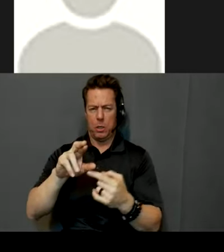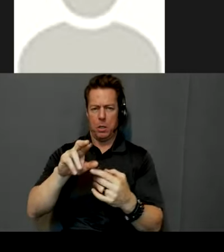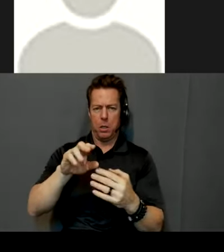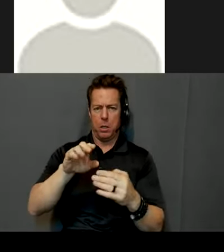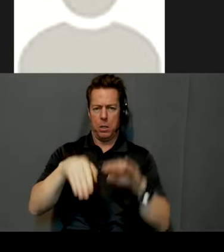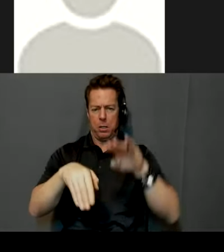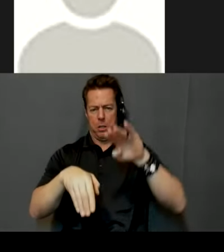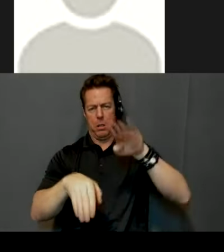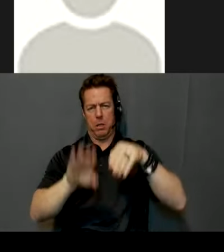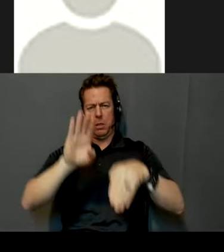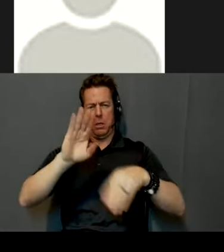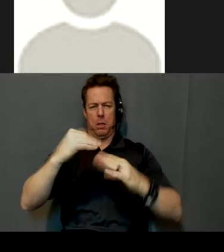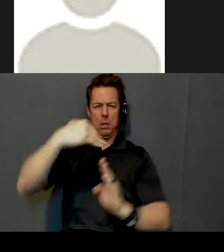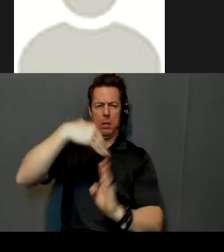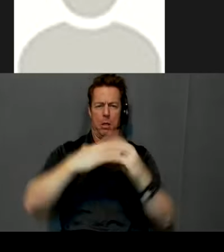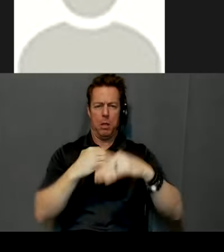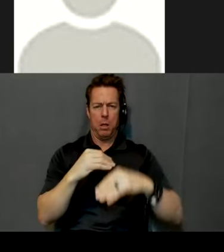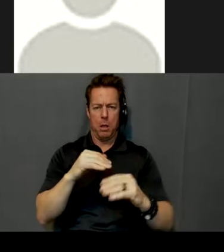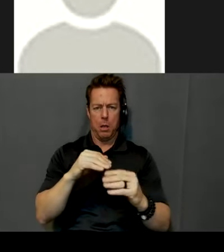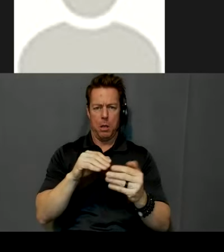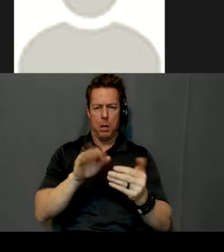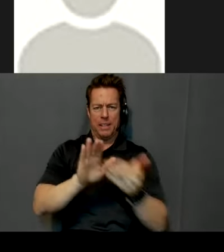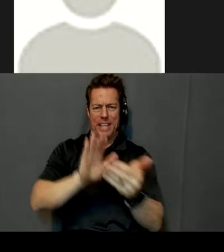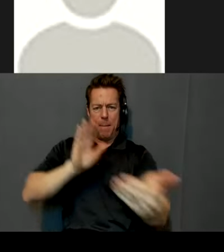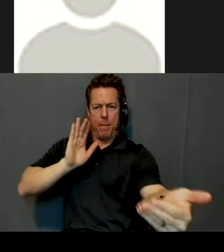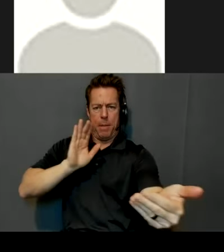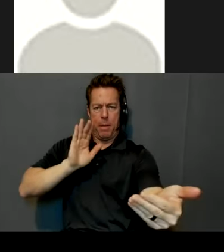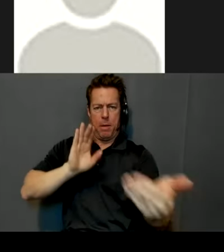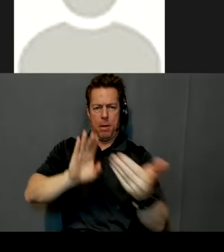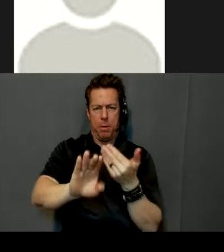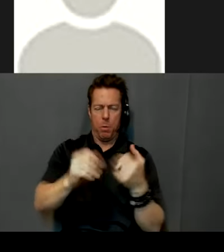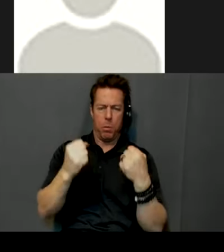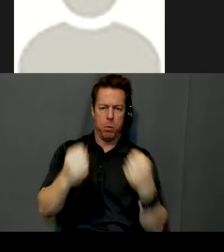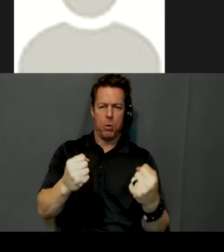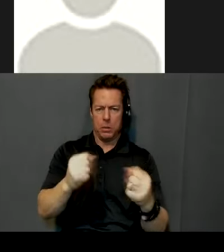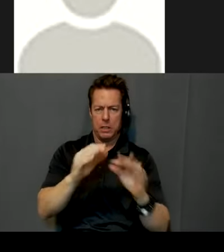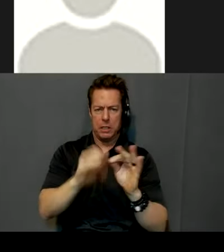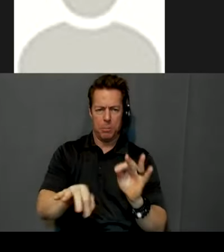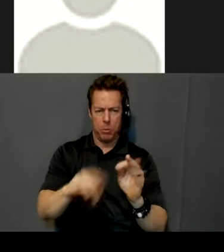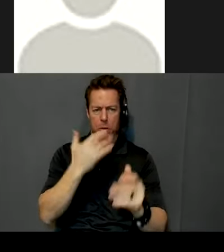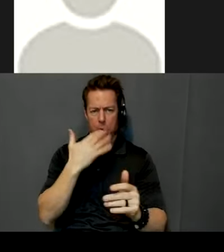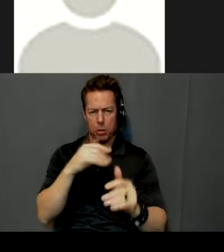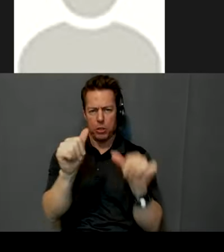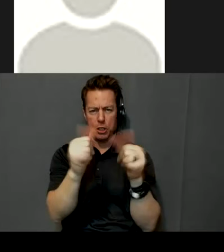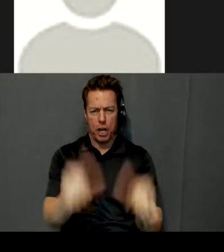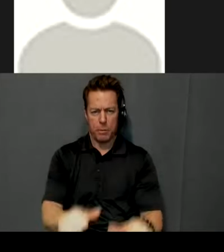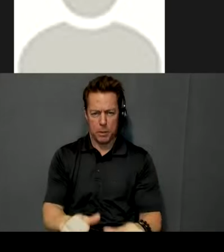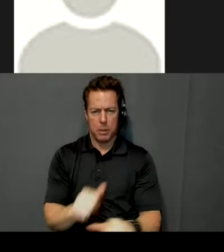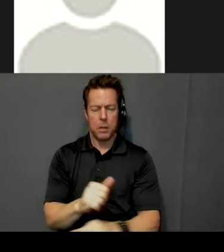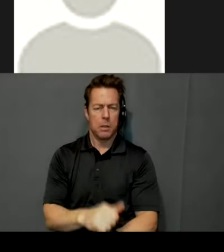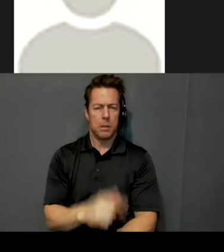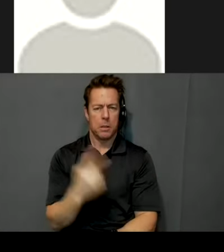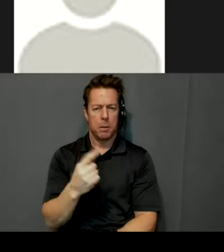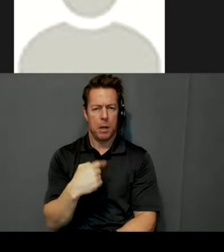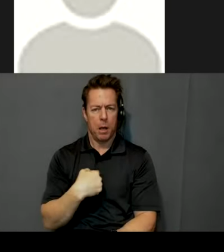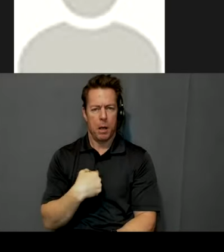He creates an illusion of depth with bold, simple planes of colors and shapes, something that I